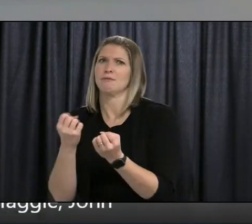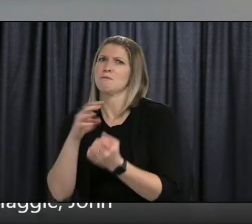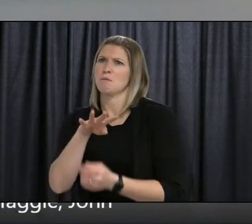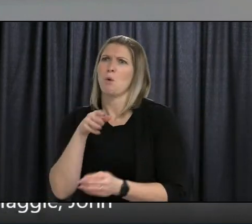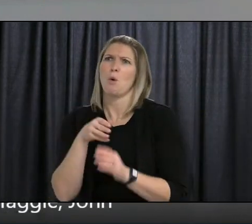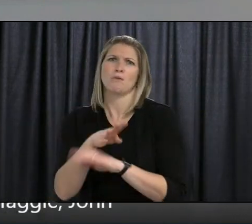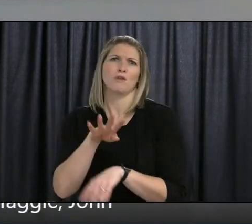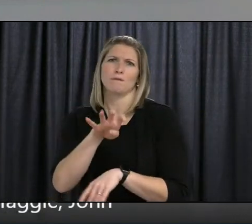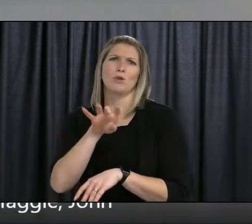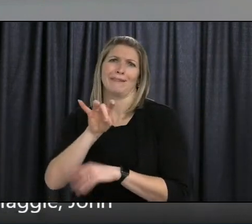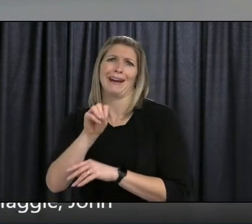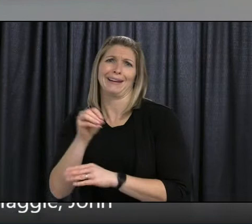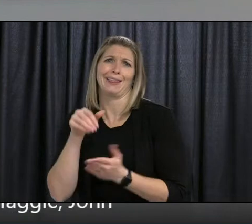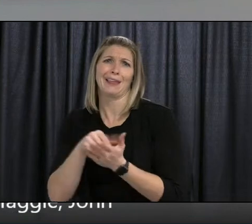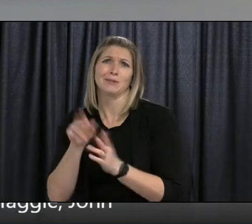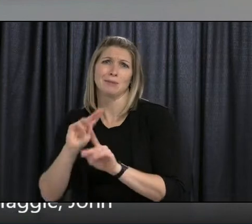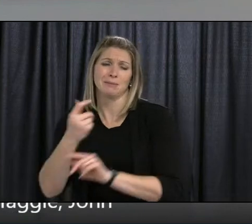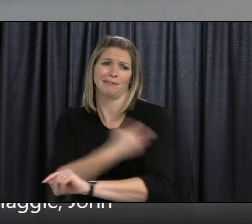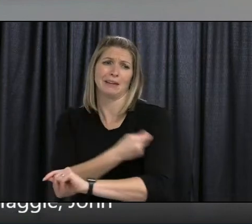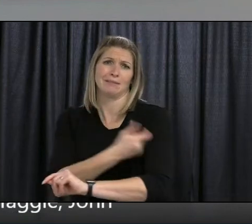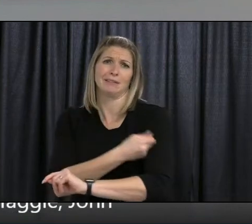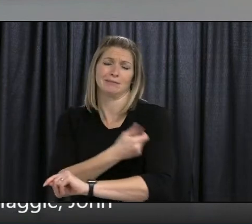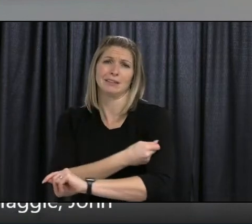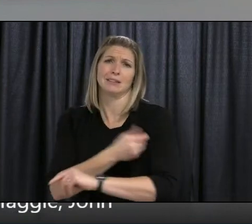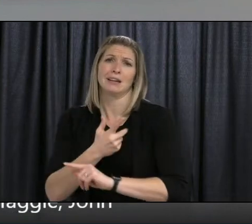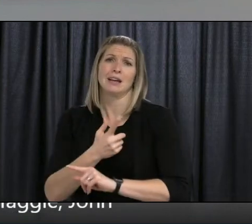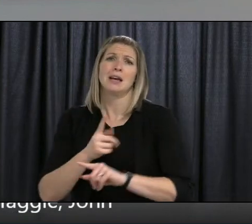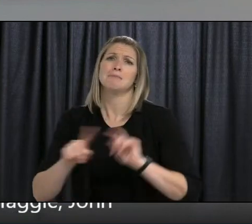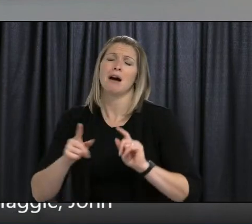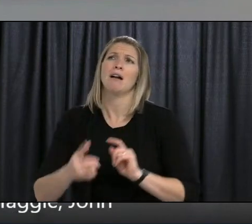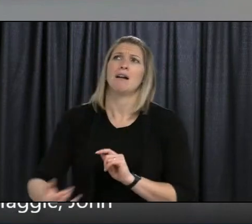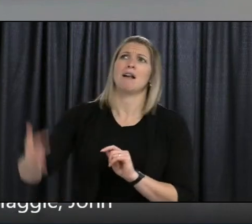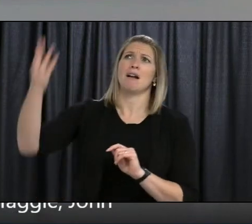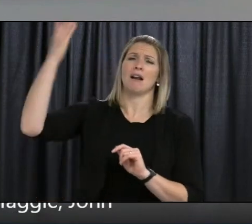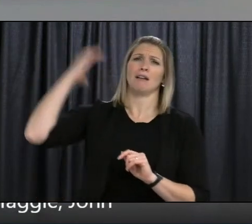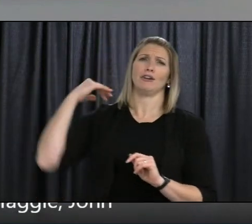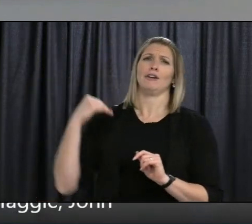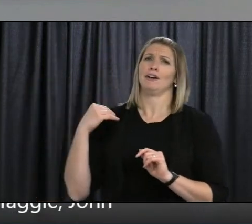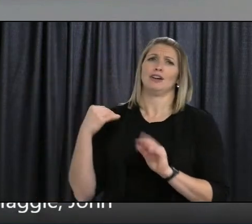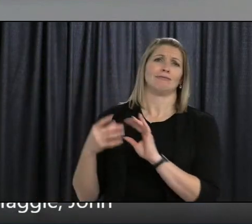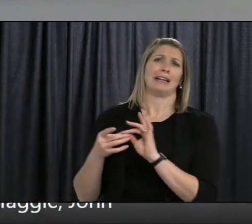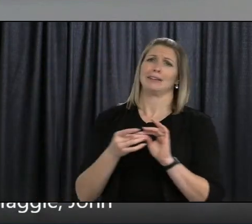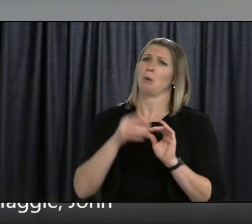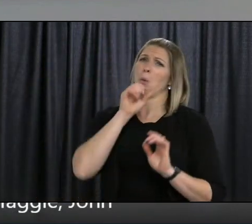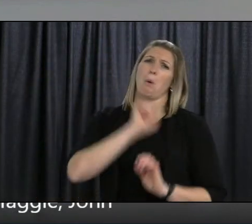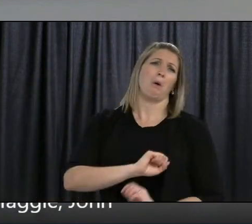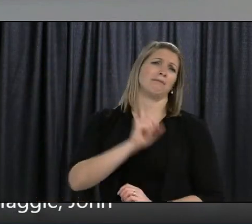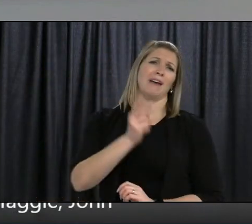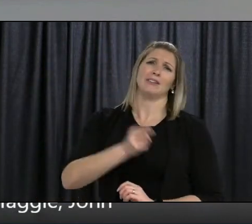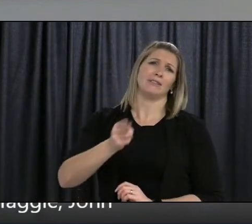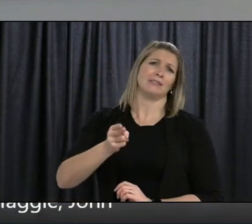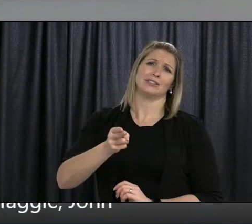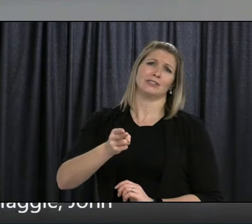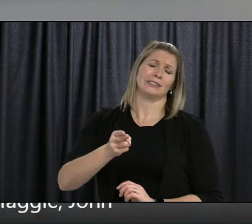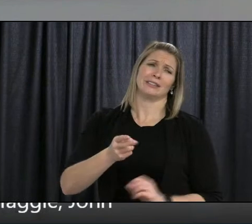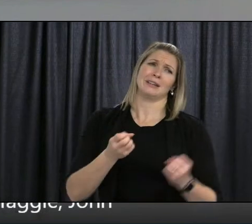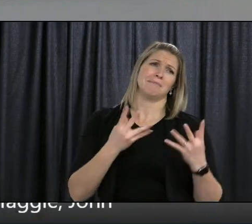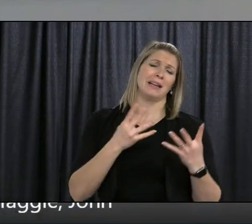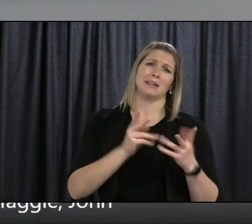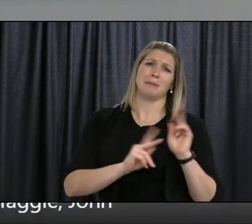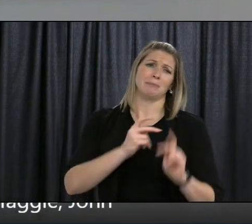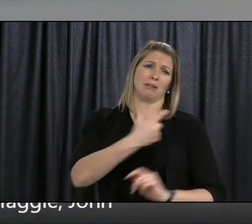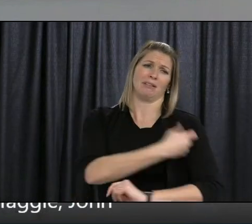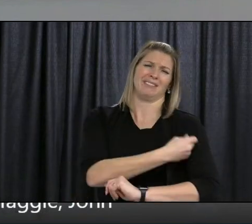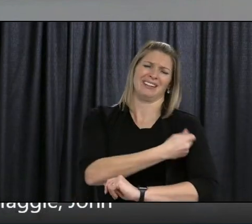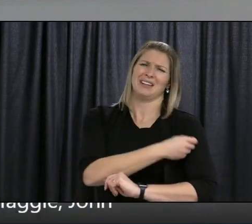the technique of vaccination goes back to the times of Dr. Clinch. So I'm not sure that a photo op